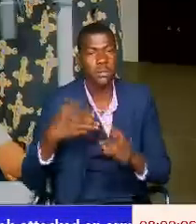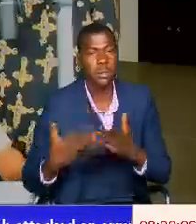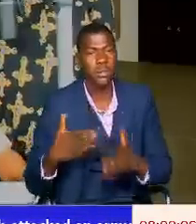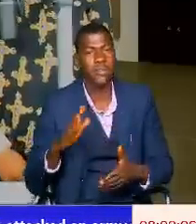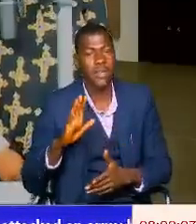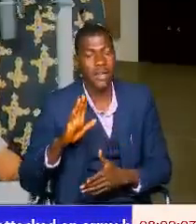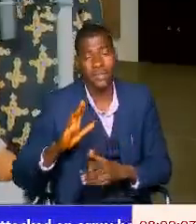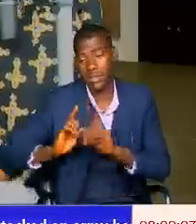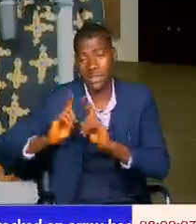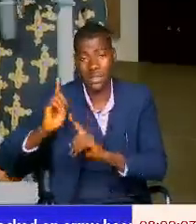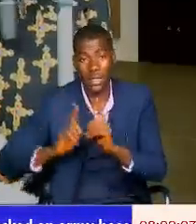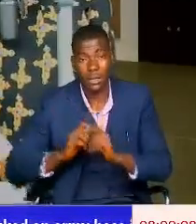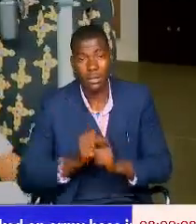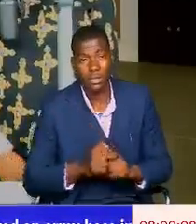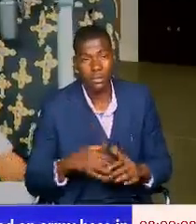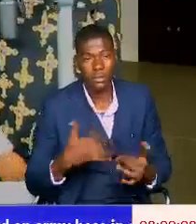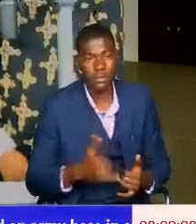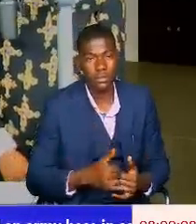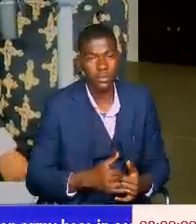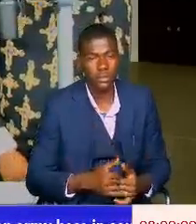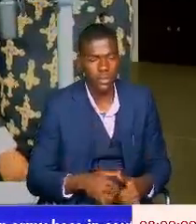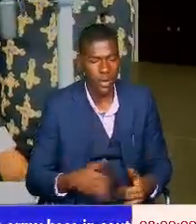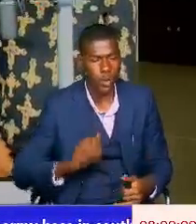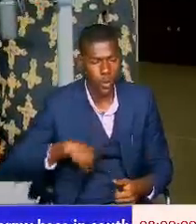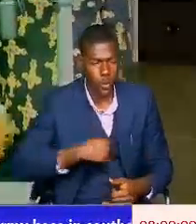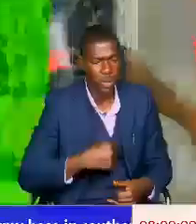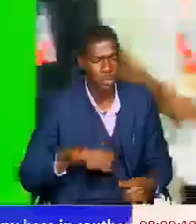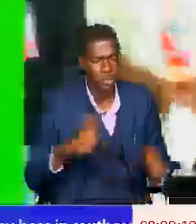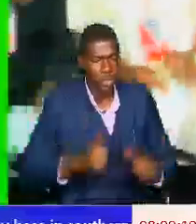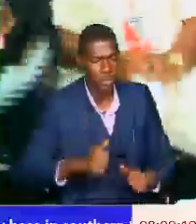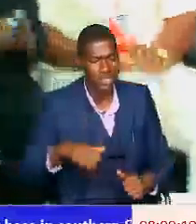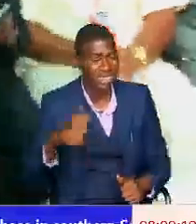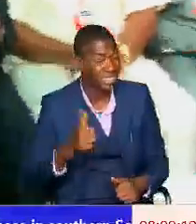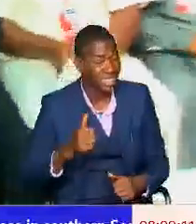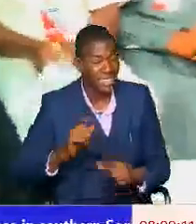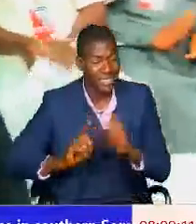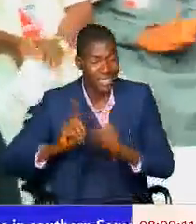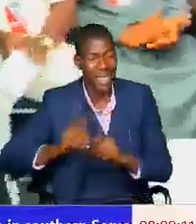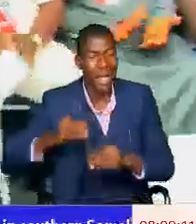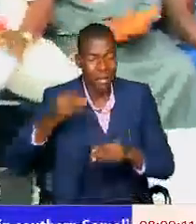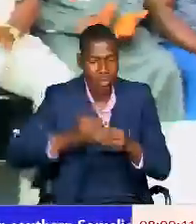not go be 7-star. Now from 10 upwards.